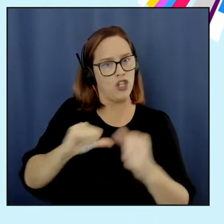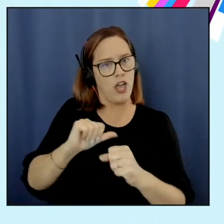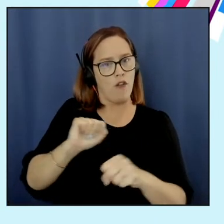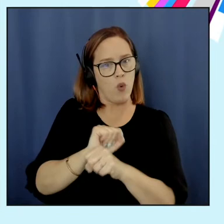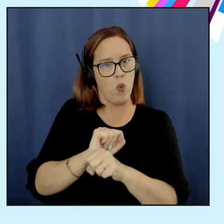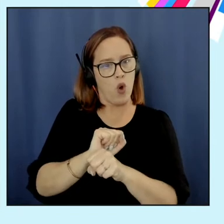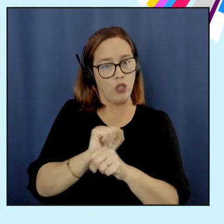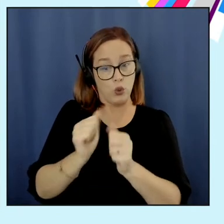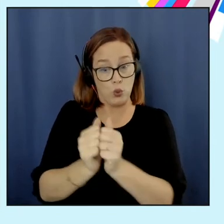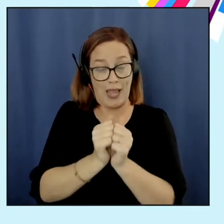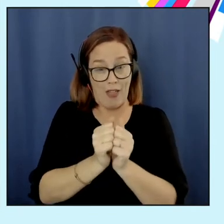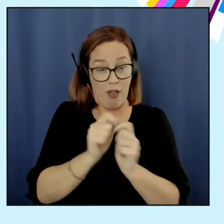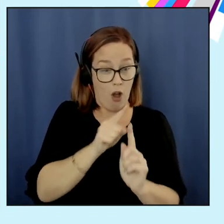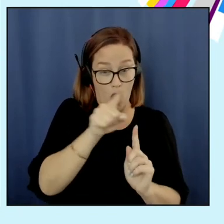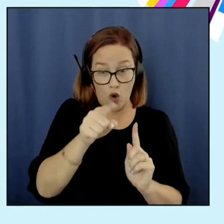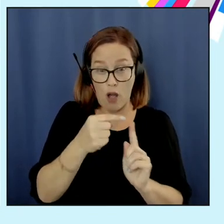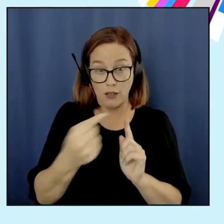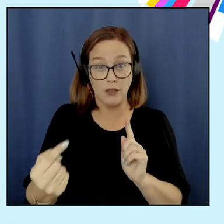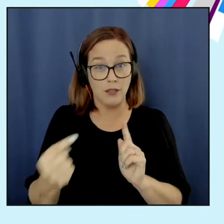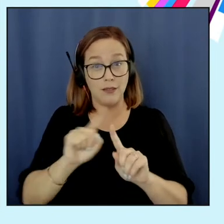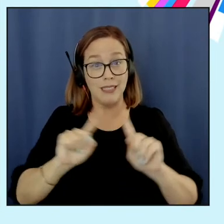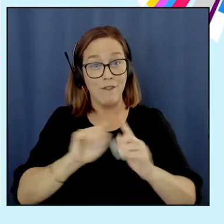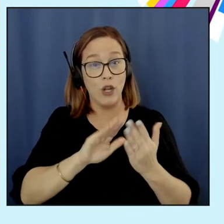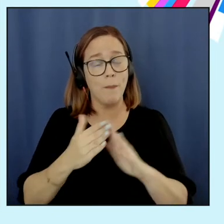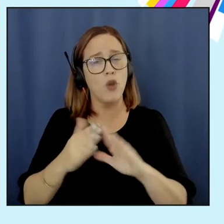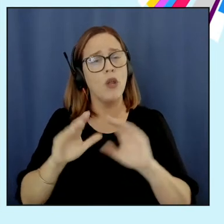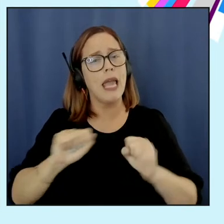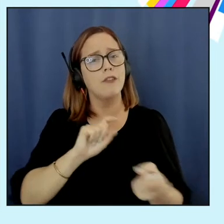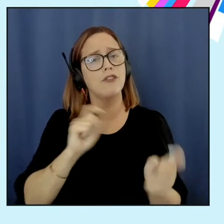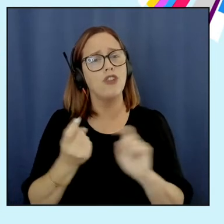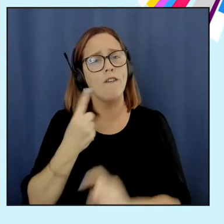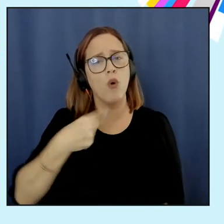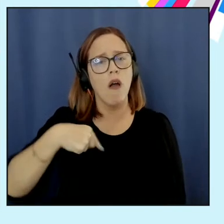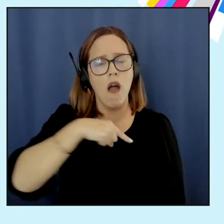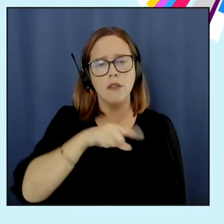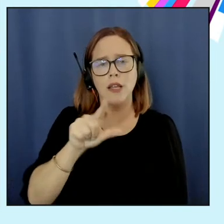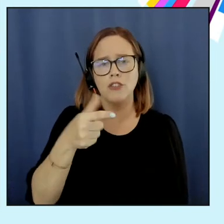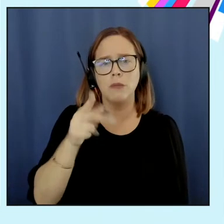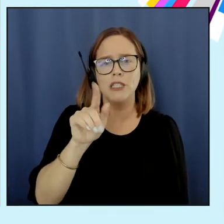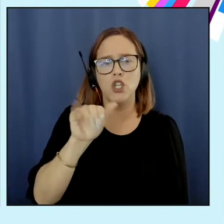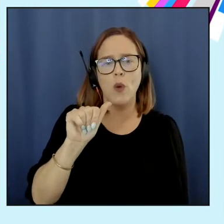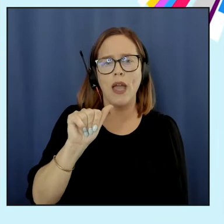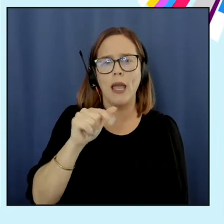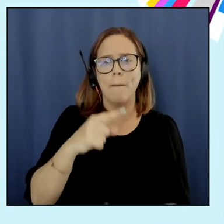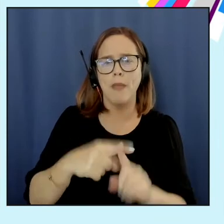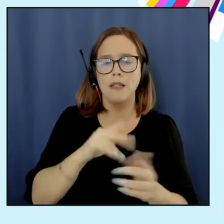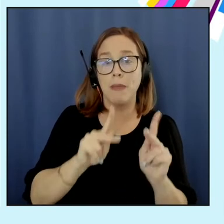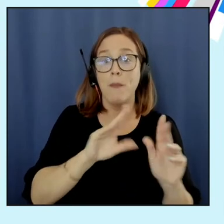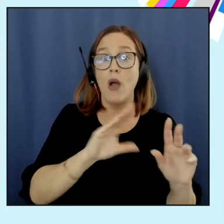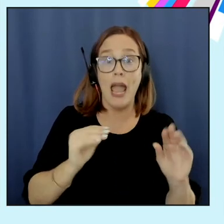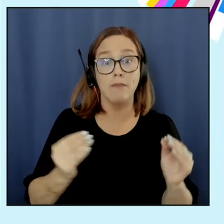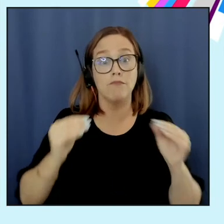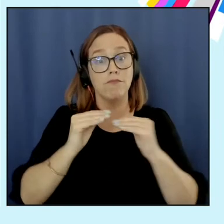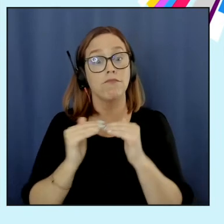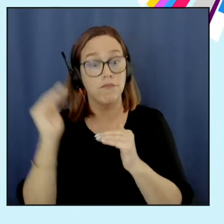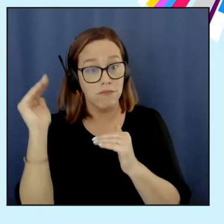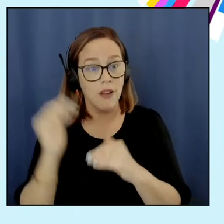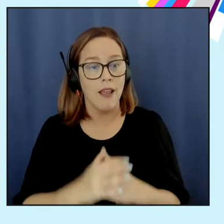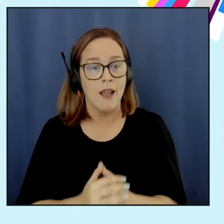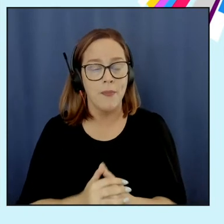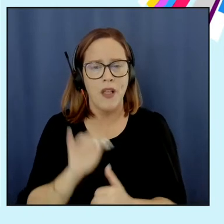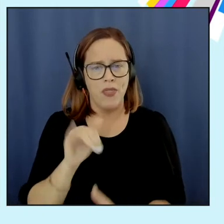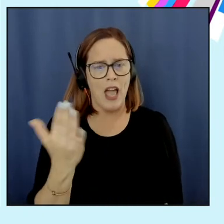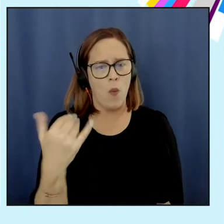change for LGBTQIA plus people and beyond. Our struggles are interconnected. And that's why they require an interconnected and